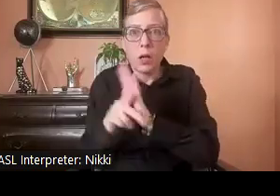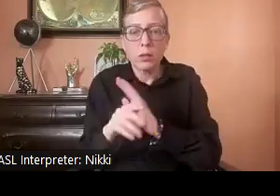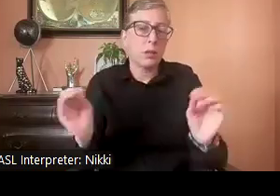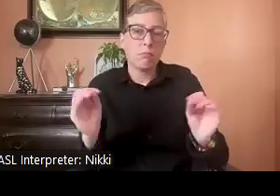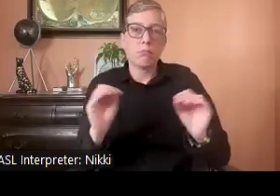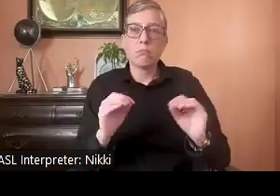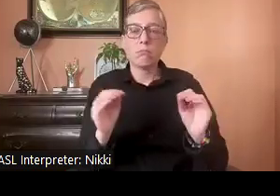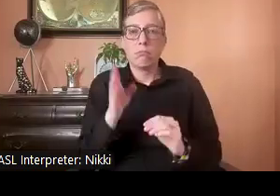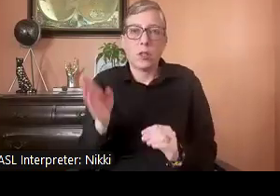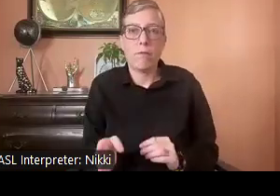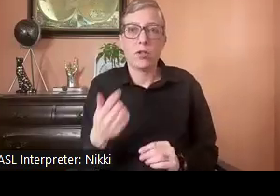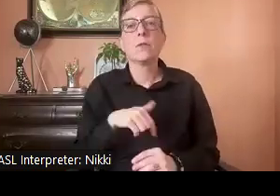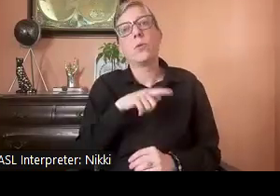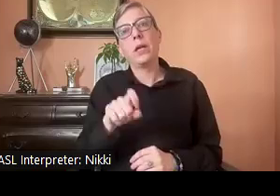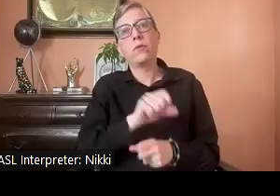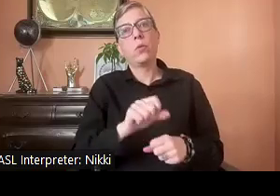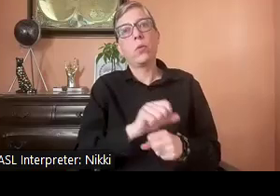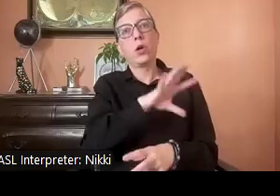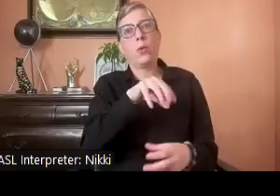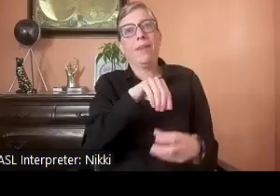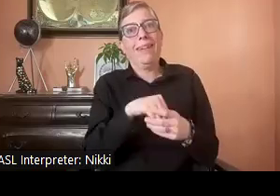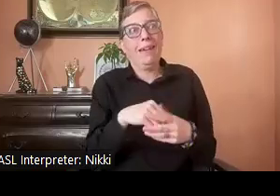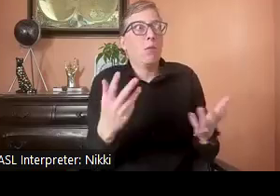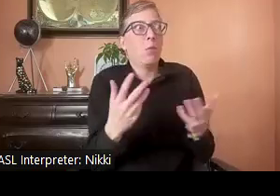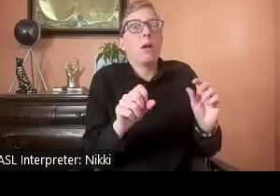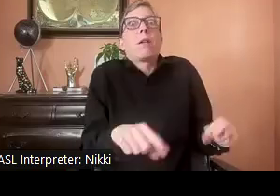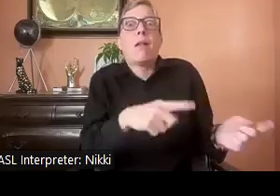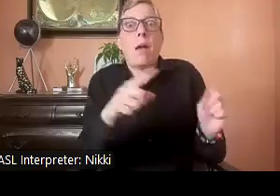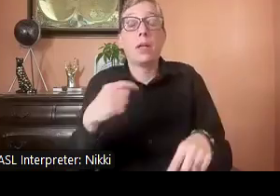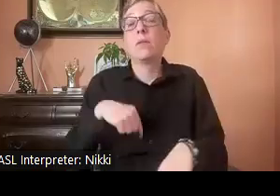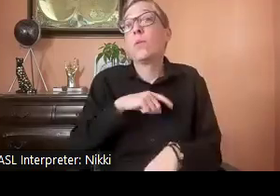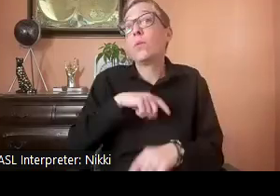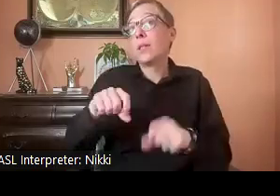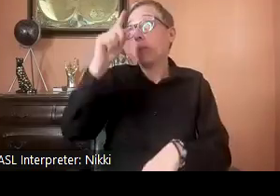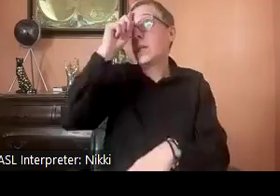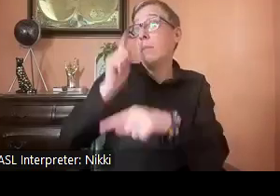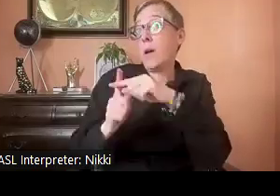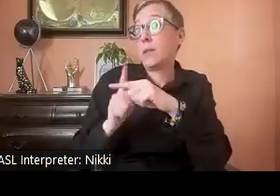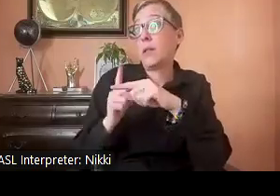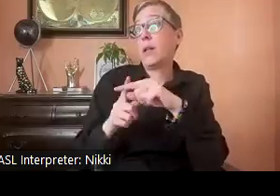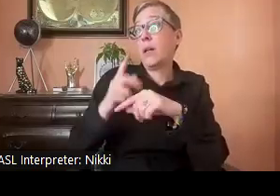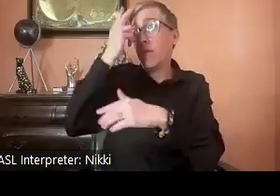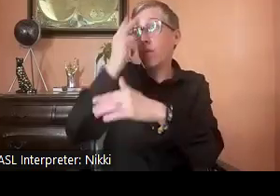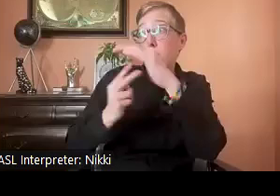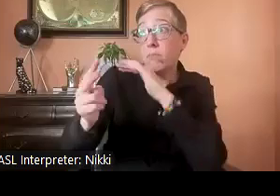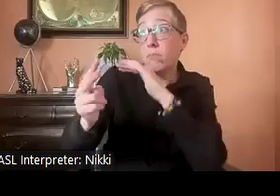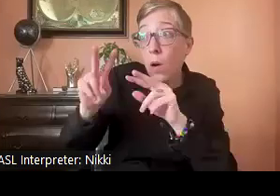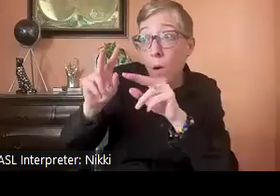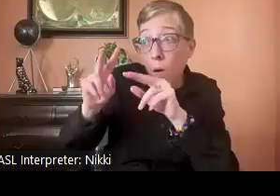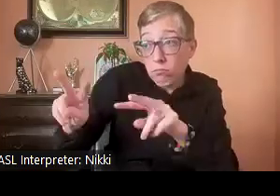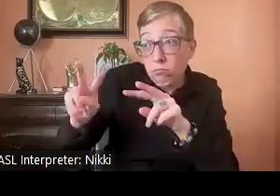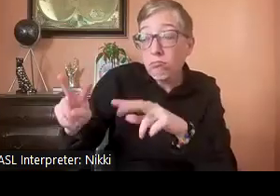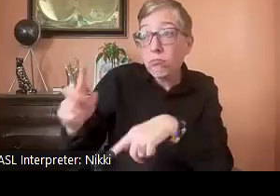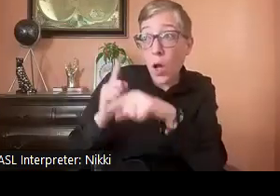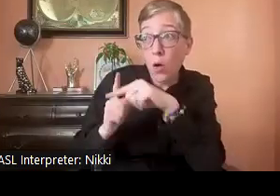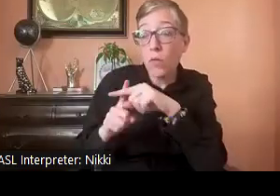can happen, right? Which is, we have to be hopeful in a very constrained situation, right? We're all used to that in our